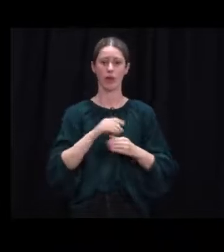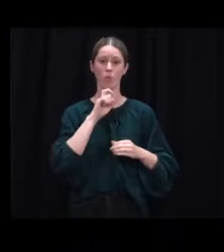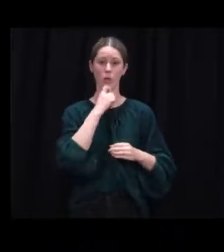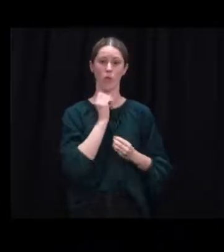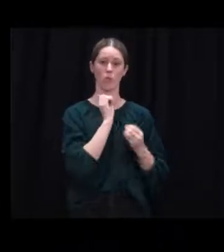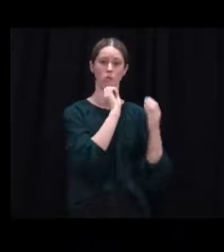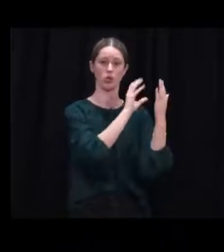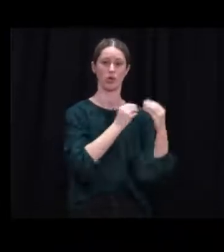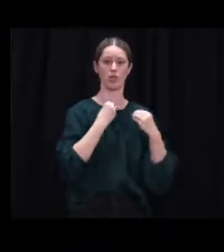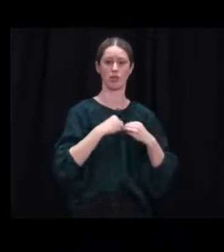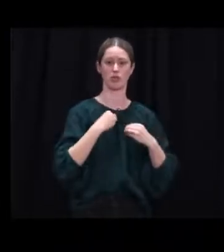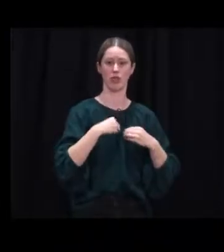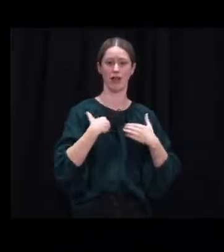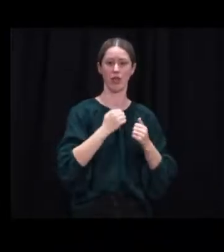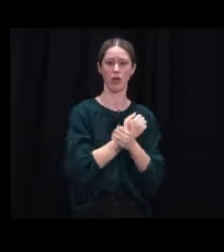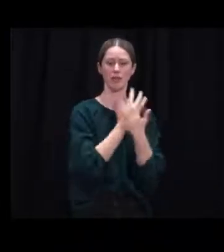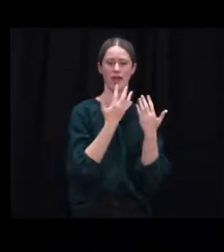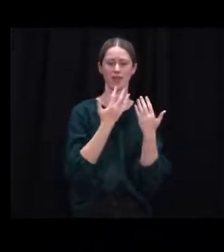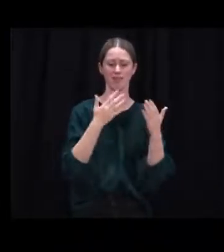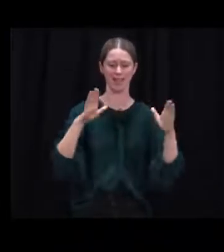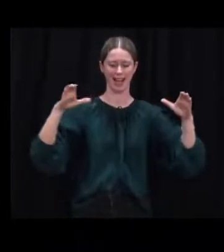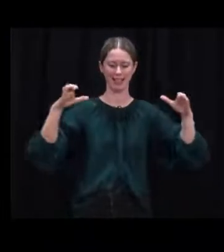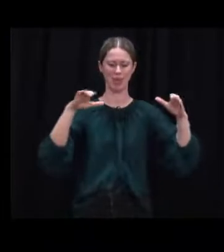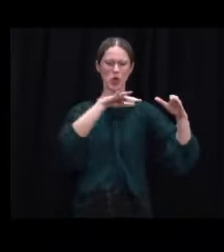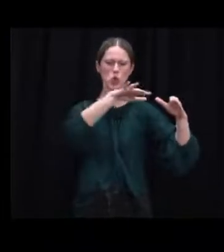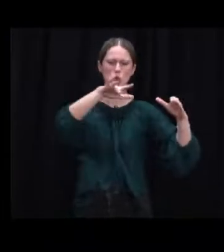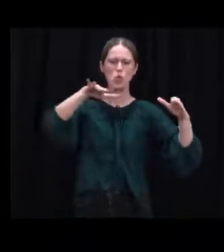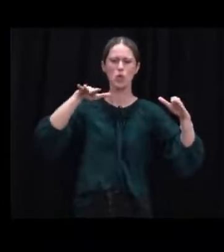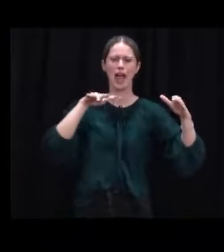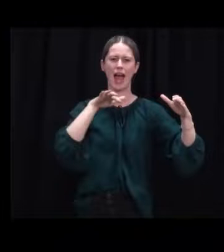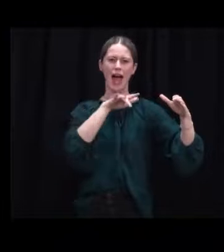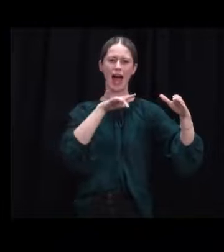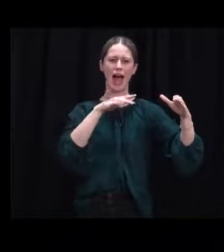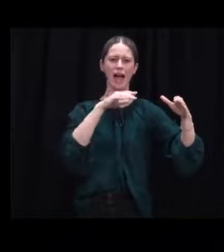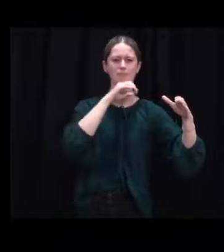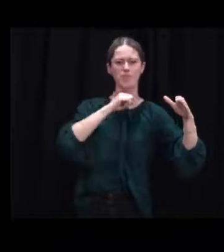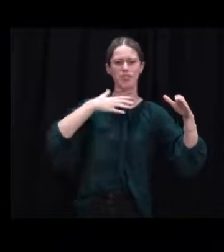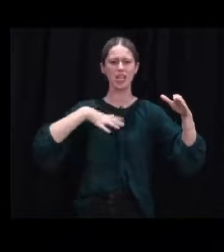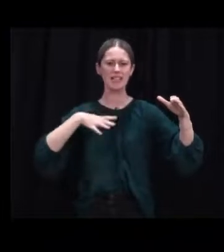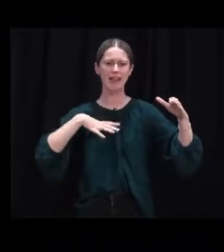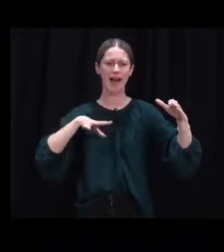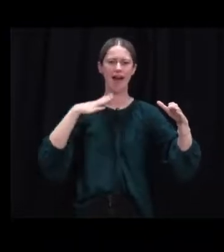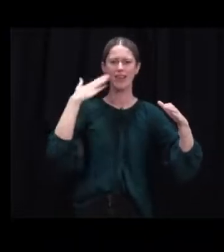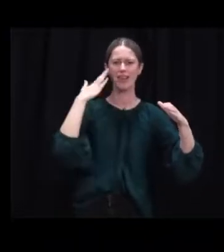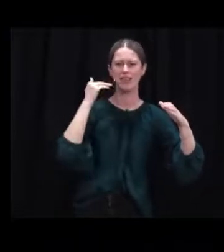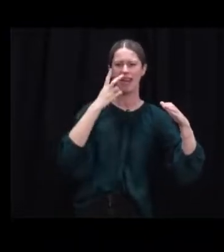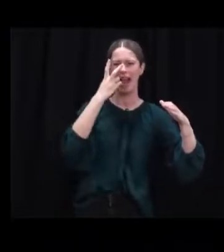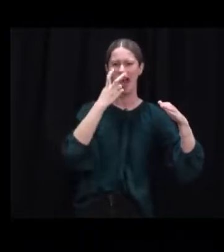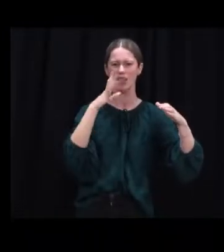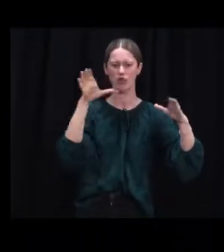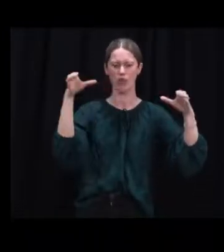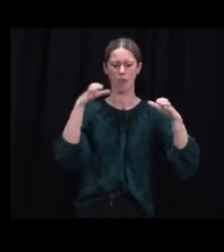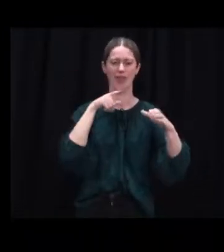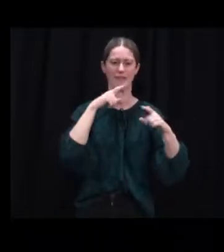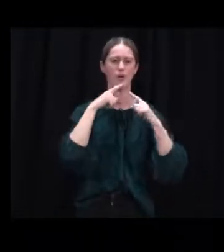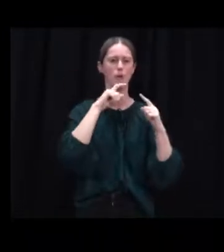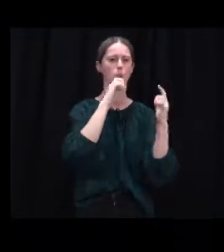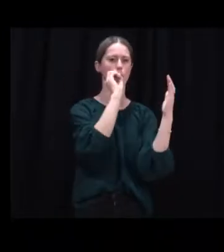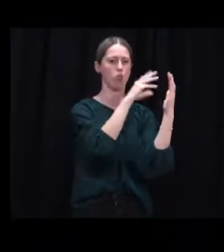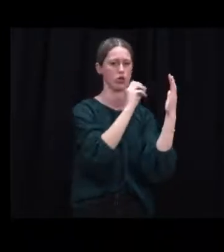As a result of public interest, and as we've done in the past, we are now publishing on the ministry website the demographic breakdown of the